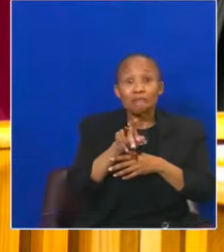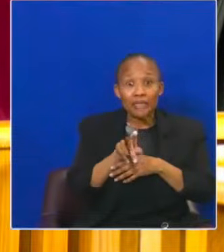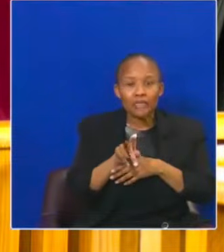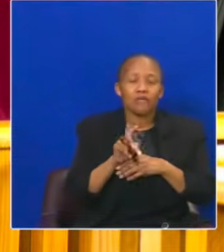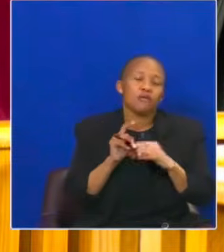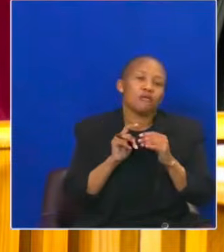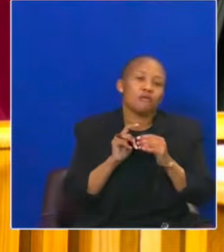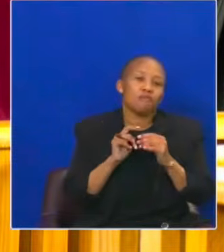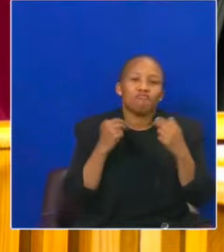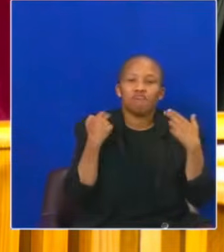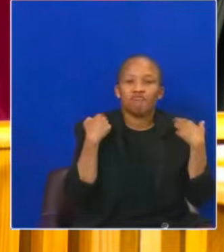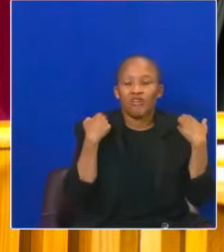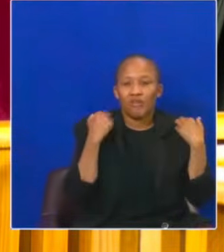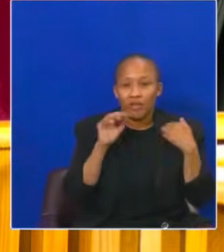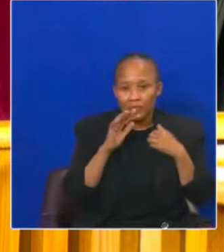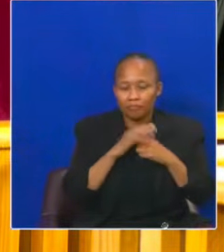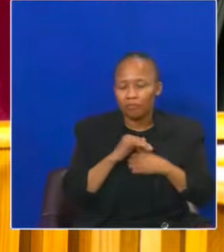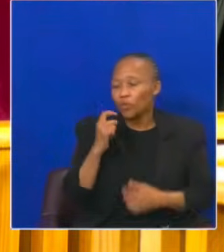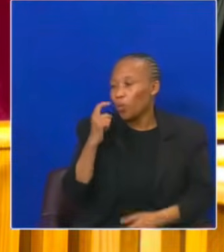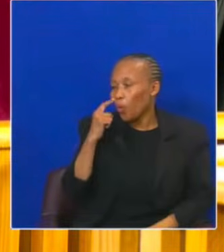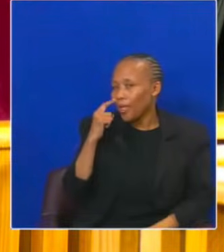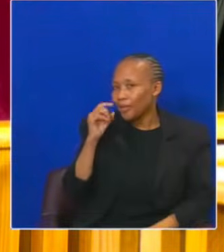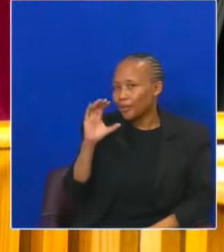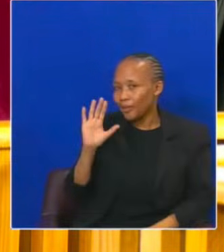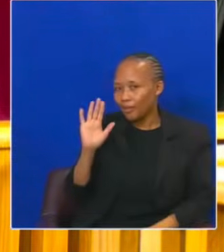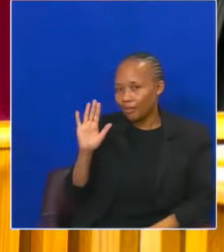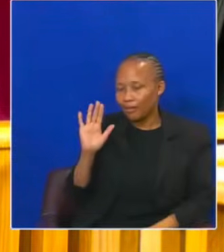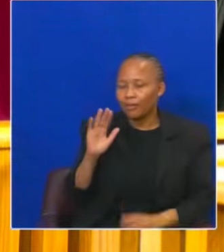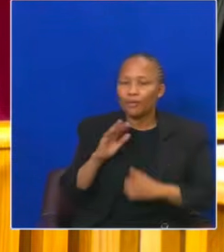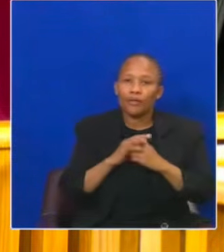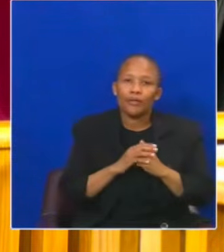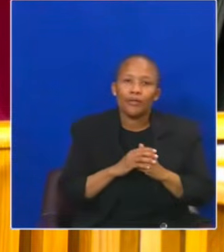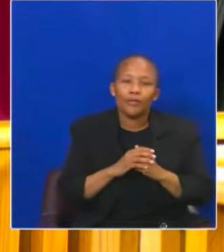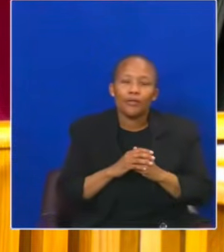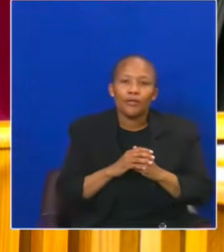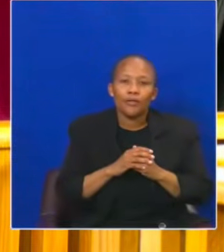Witness C, with reference to paragraph